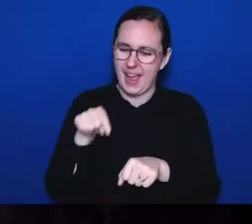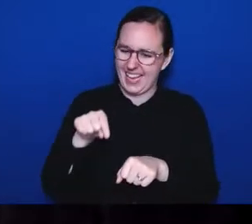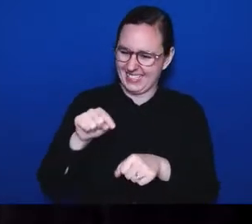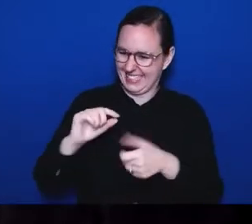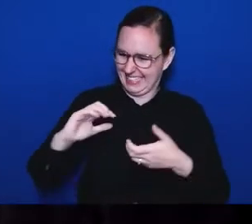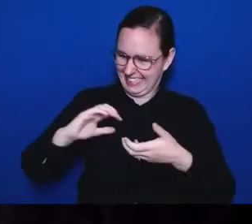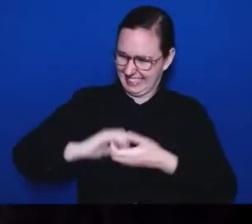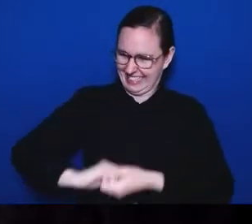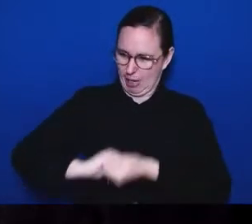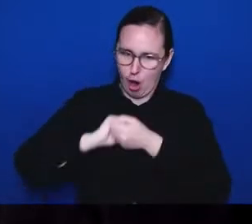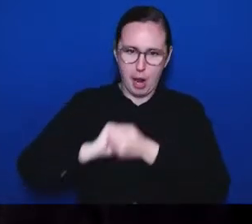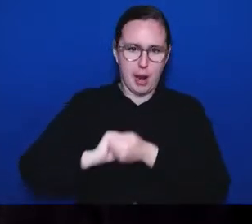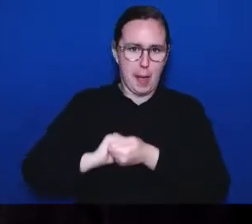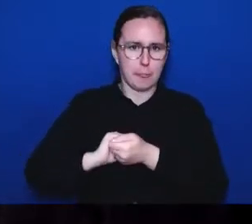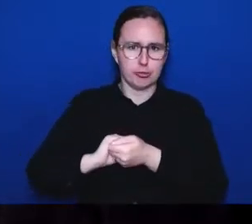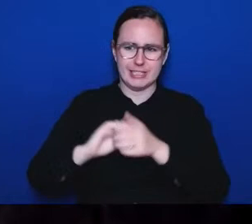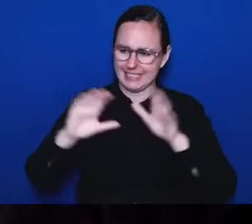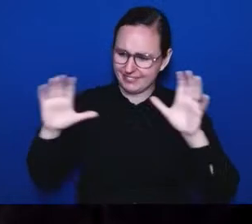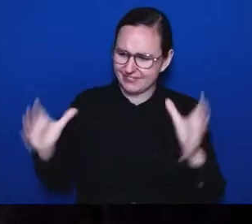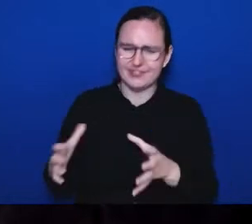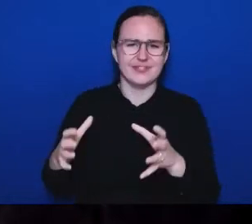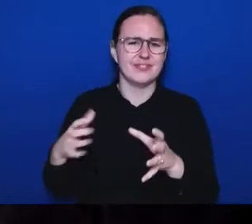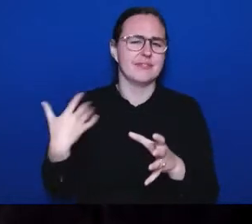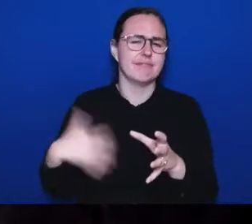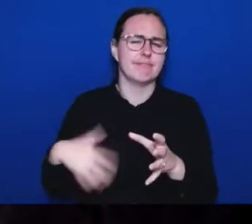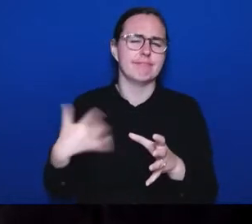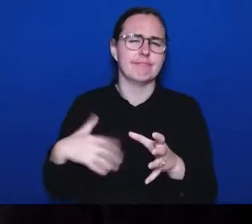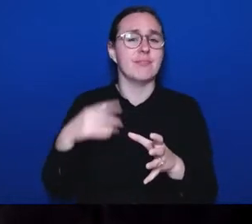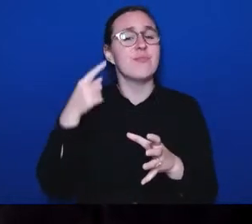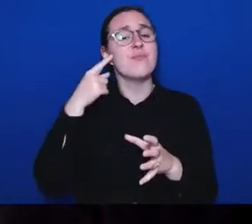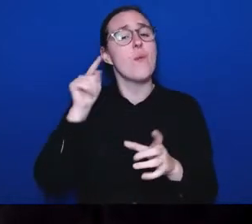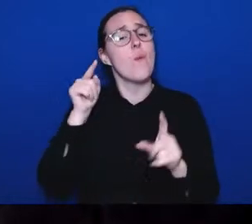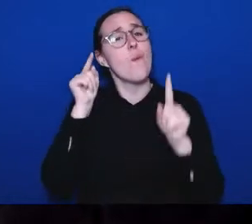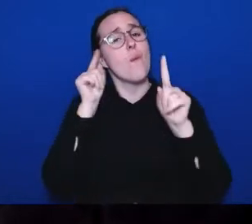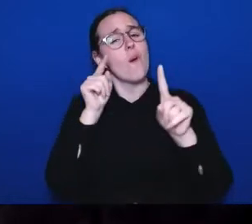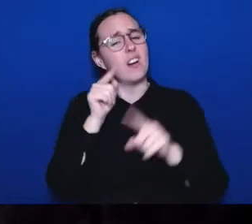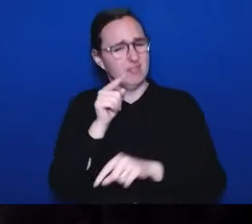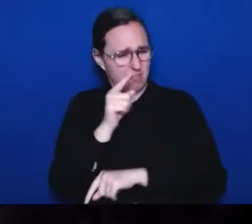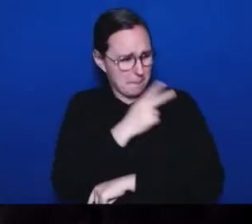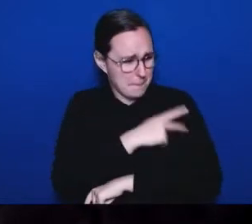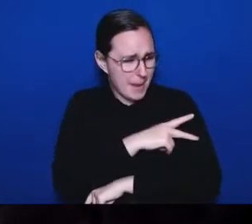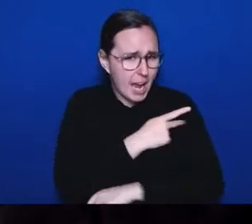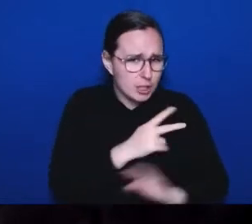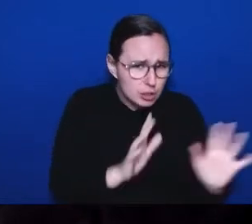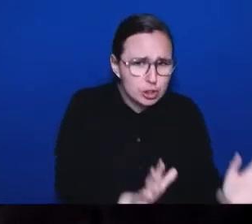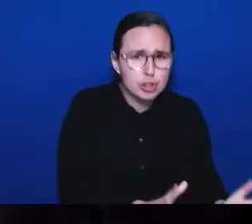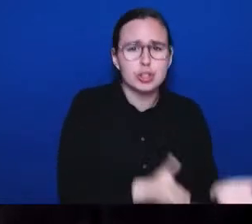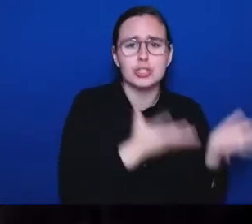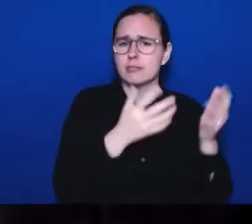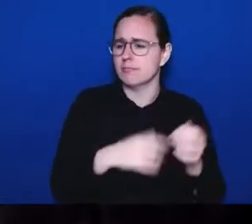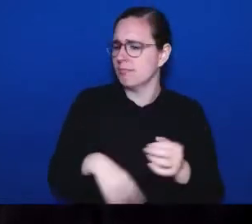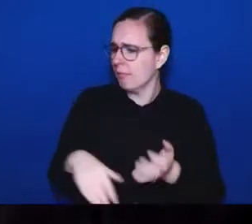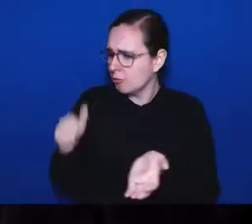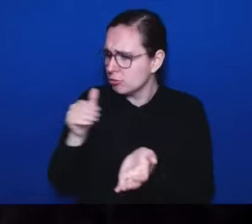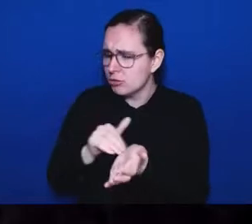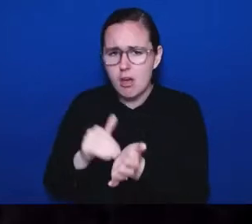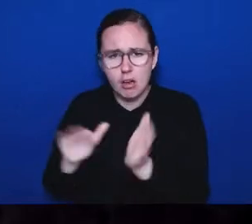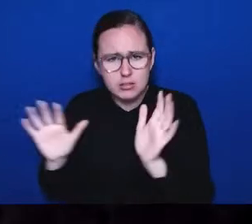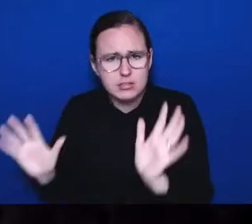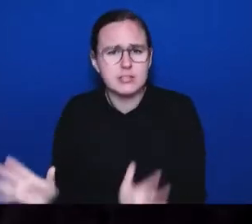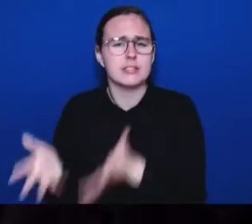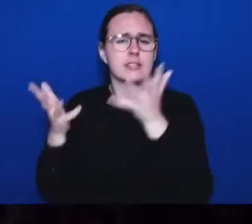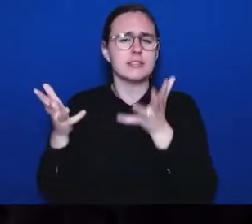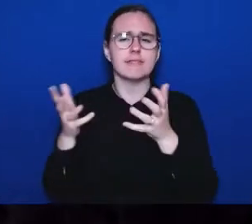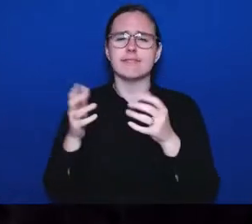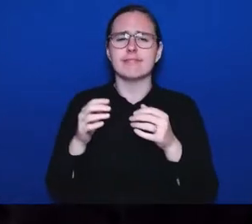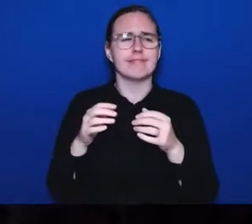better care for patients, of fully integrating the role of doctors in that, and also and principally